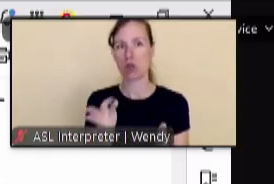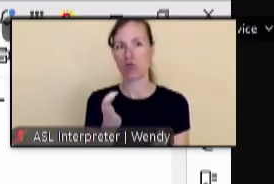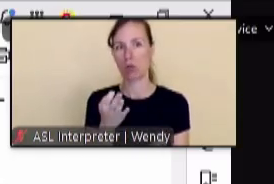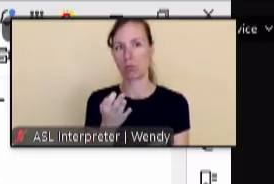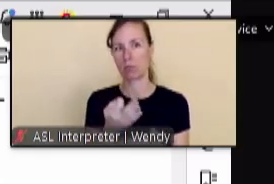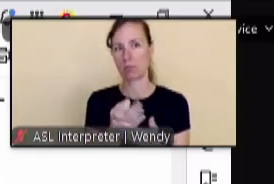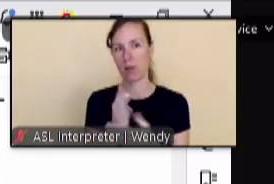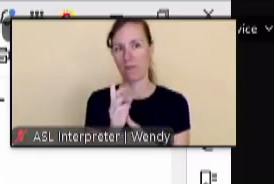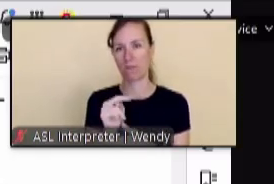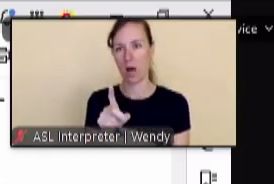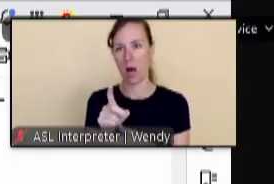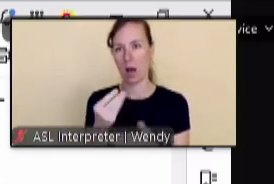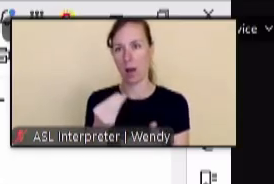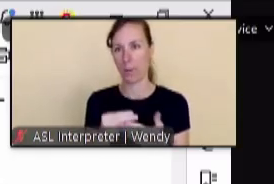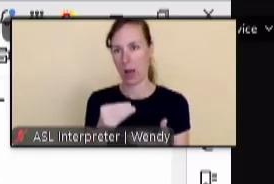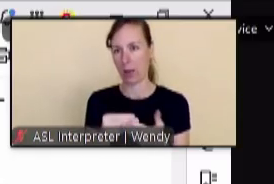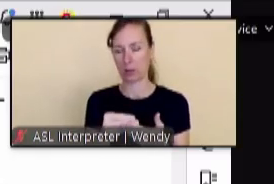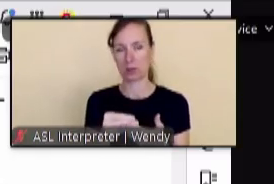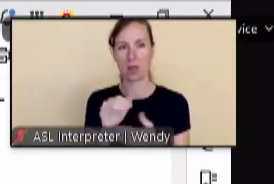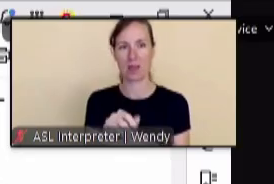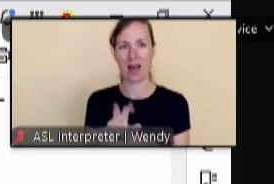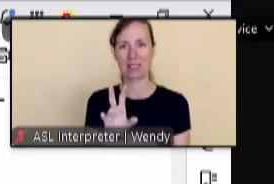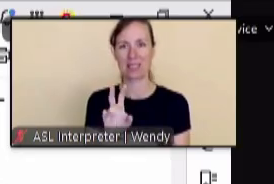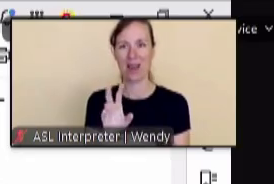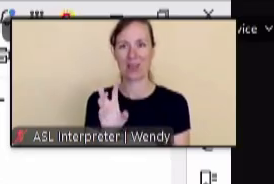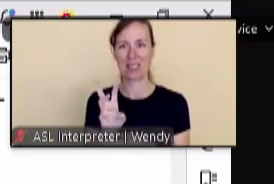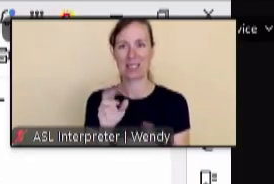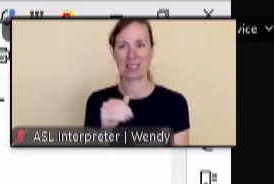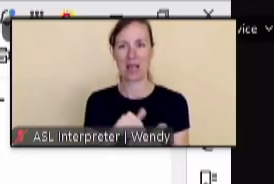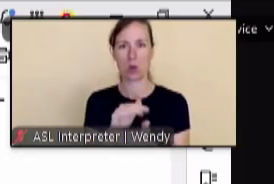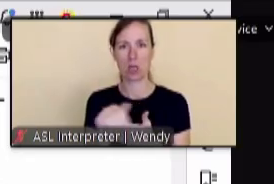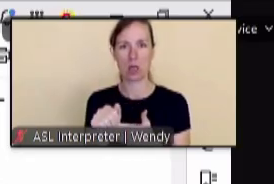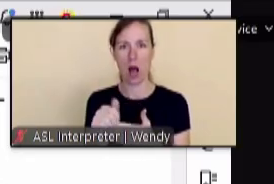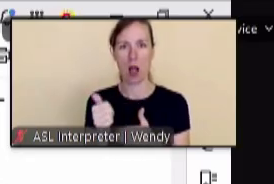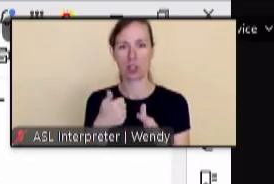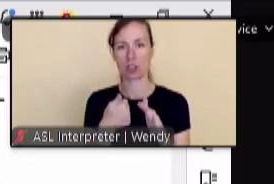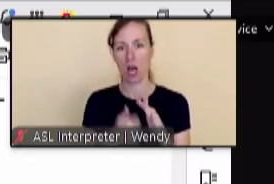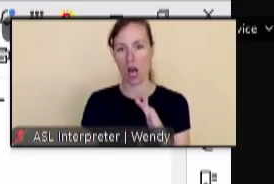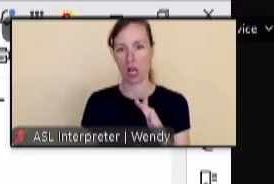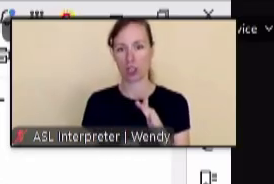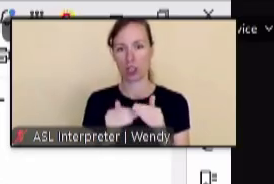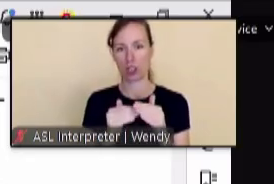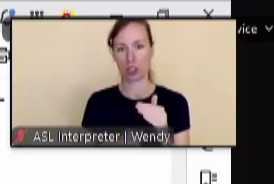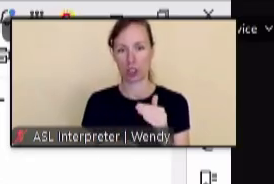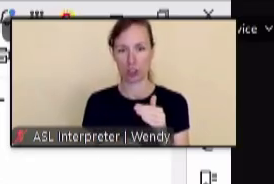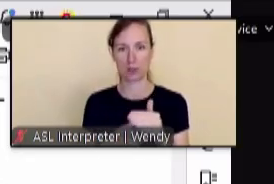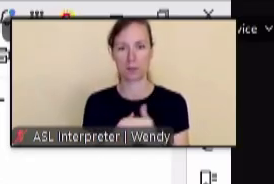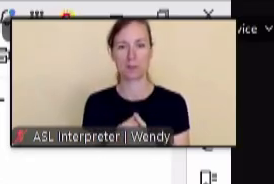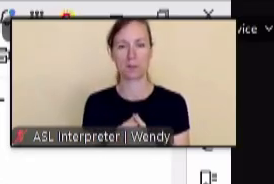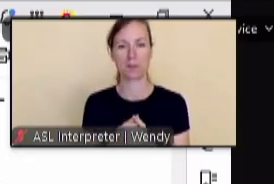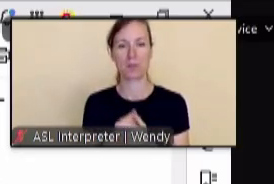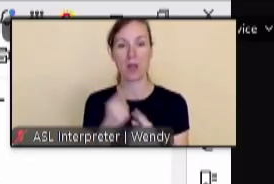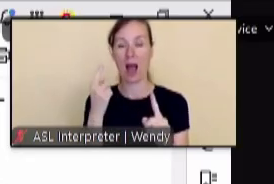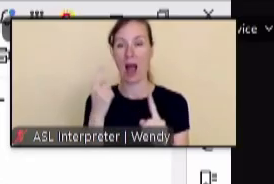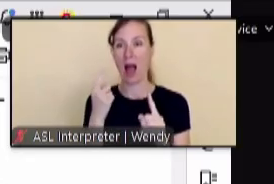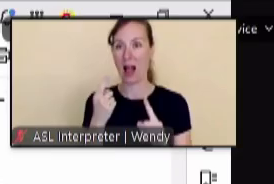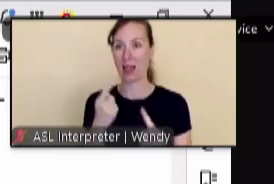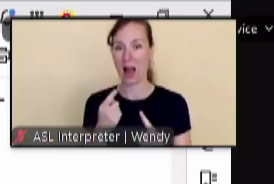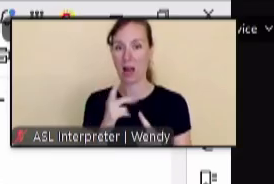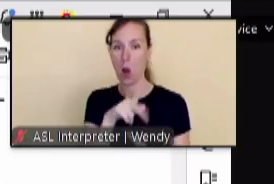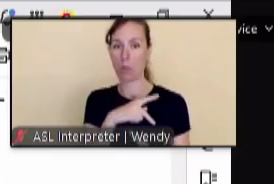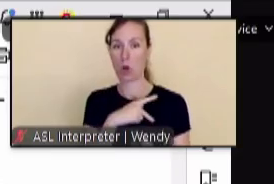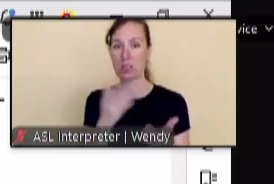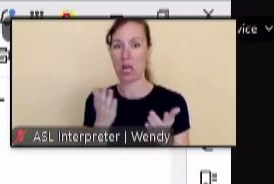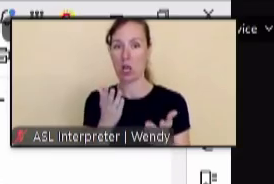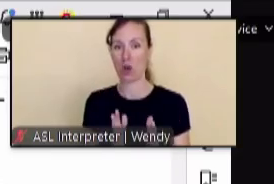is $76,000 under. But the highlight in the personnel services would be the contractual temporary labor